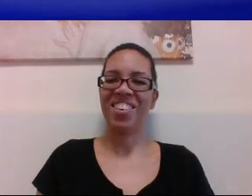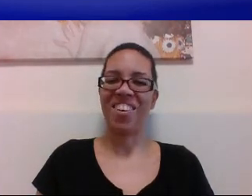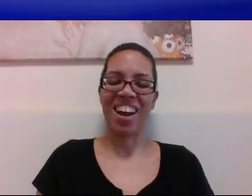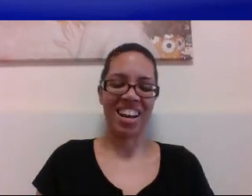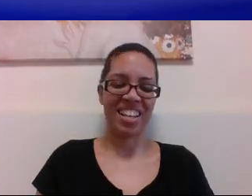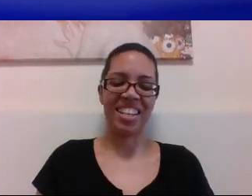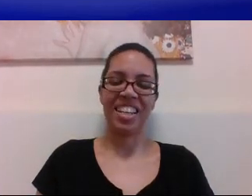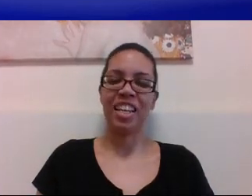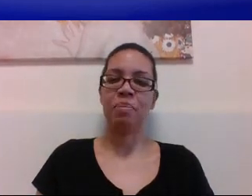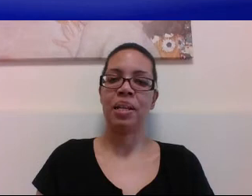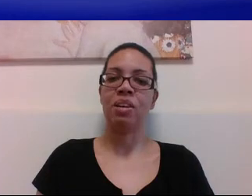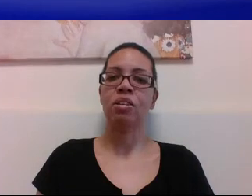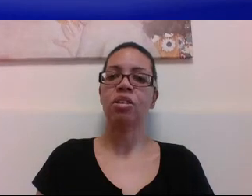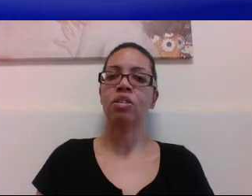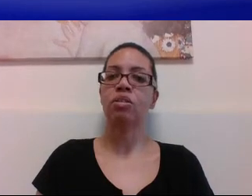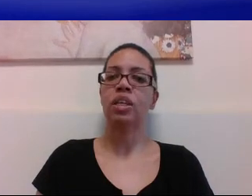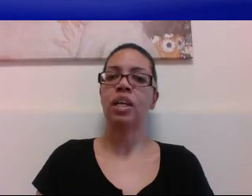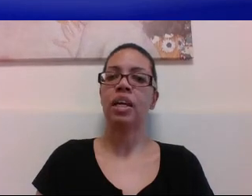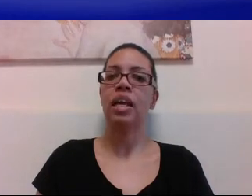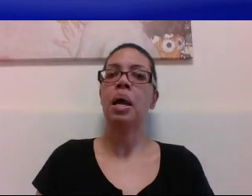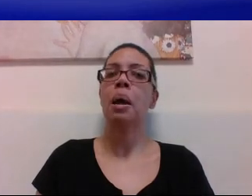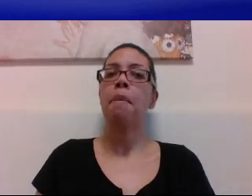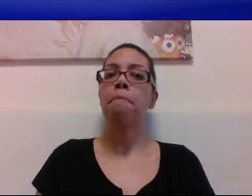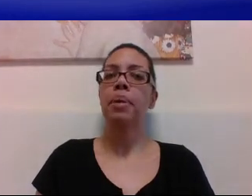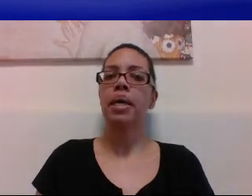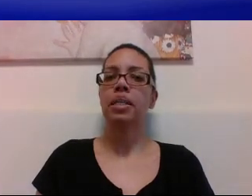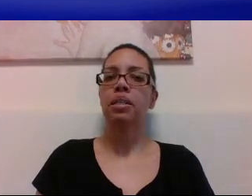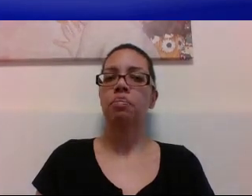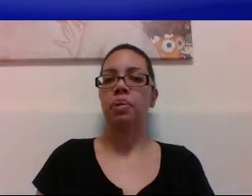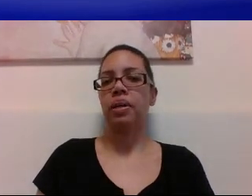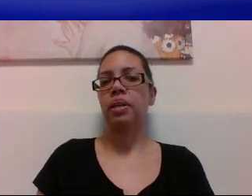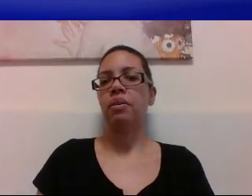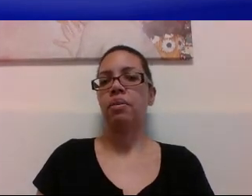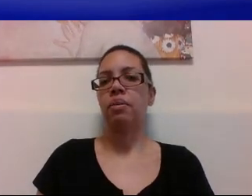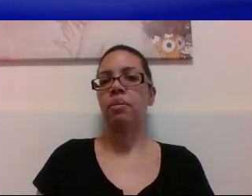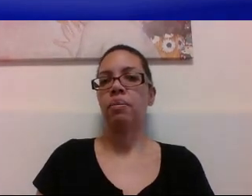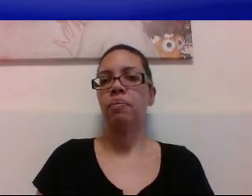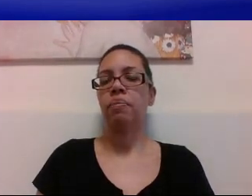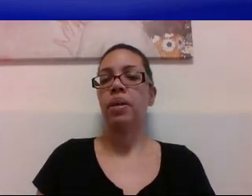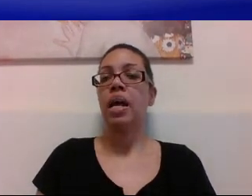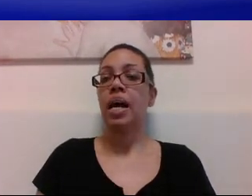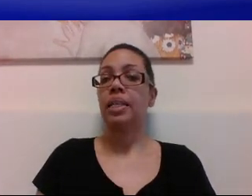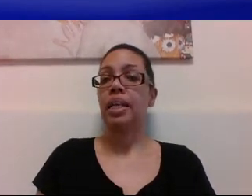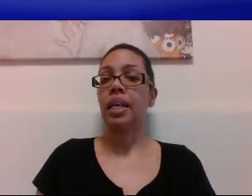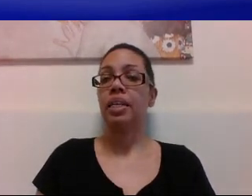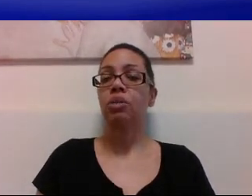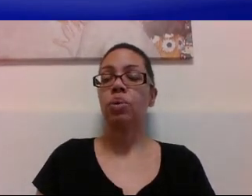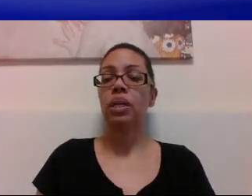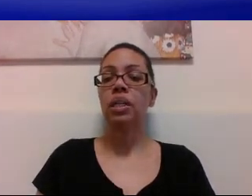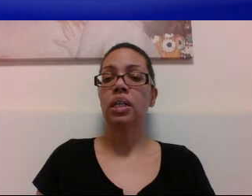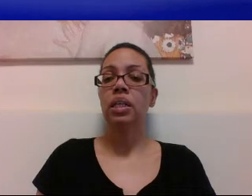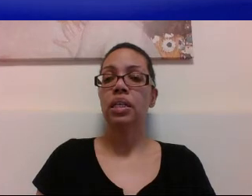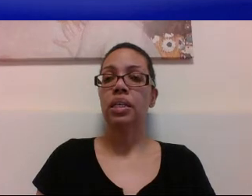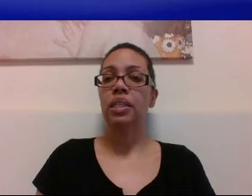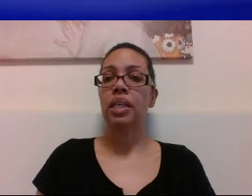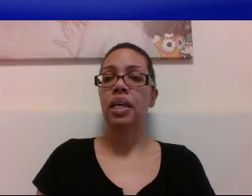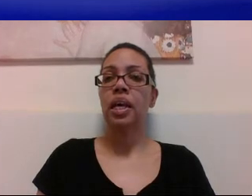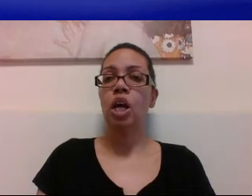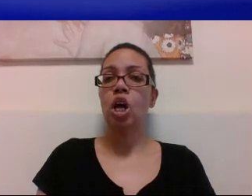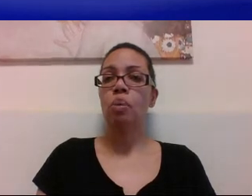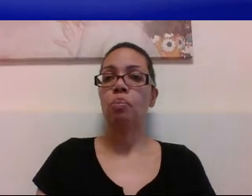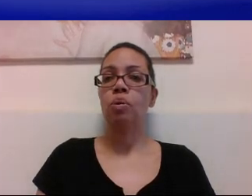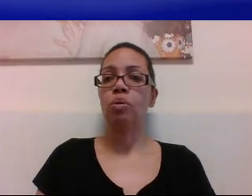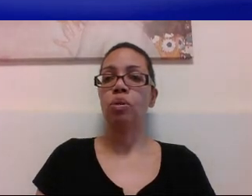Yes, you are right. It belongs to the pink superhero. And the last one is